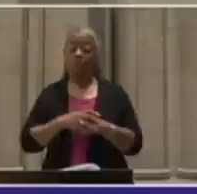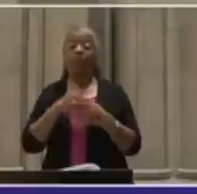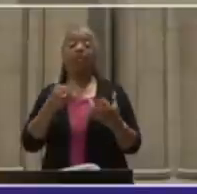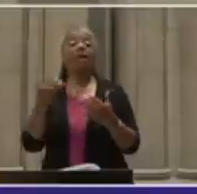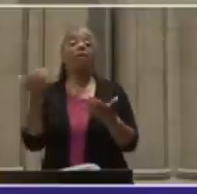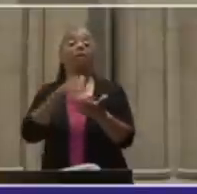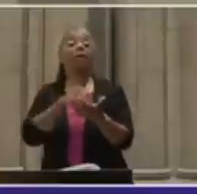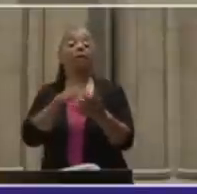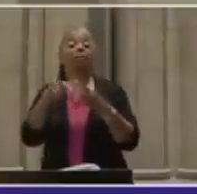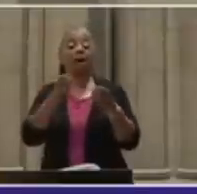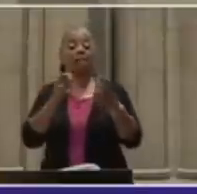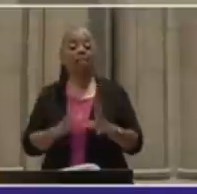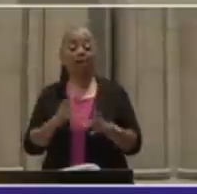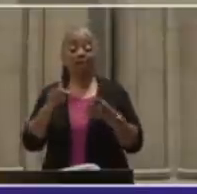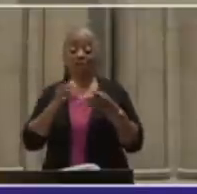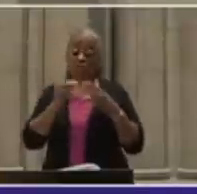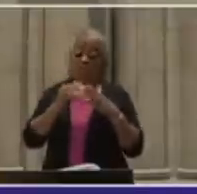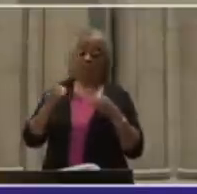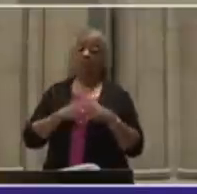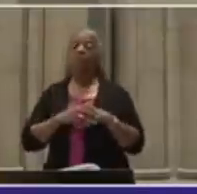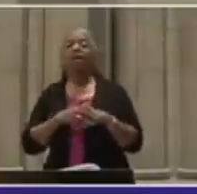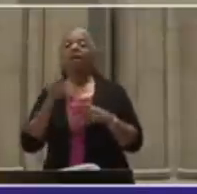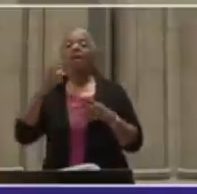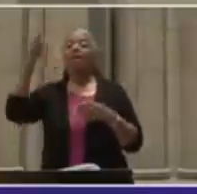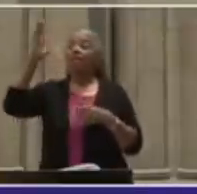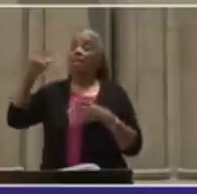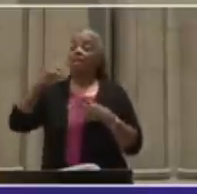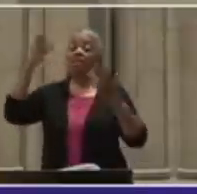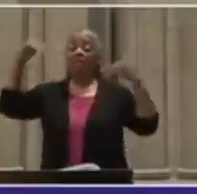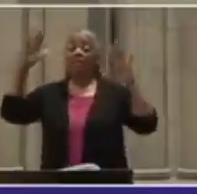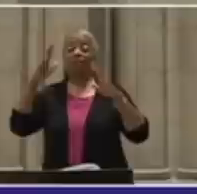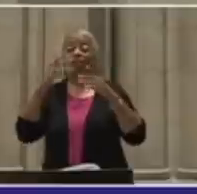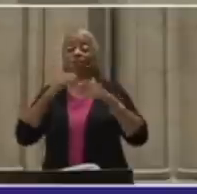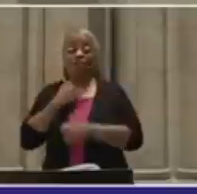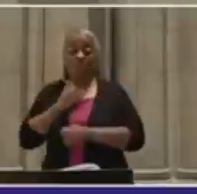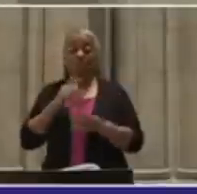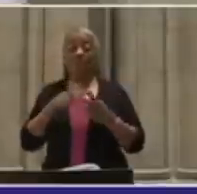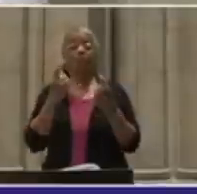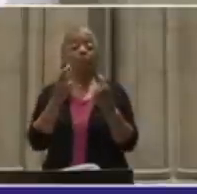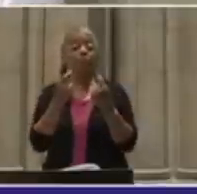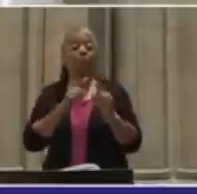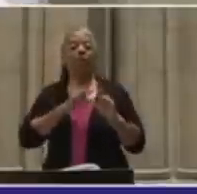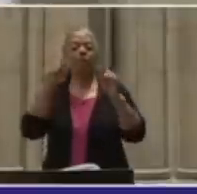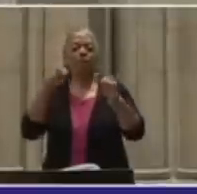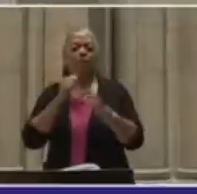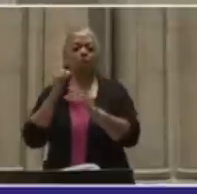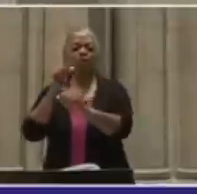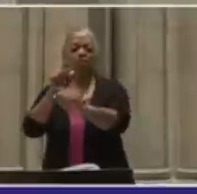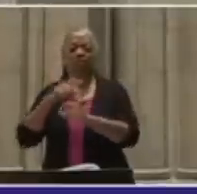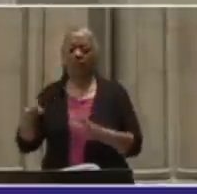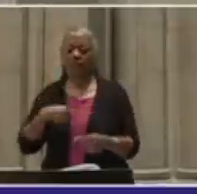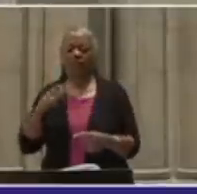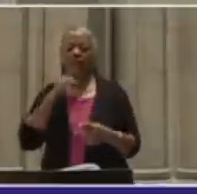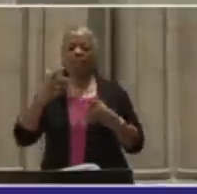my master's message, God of the angel armies says, go out into the streets and lament